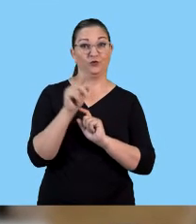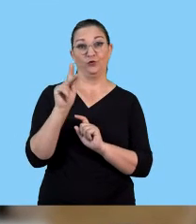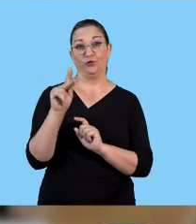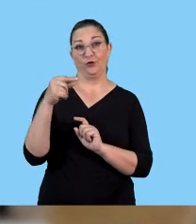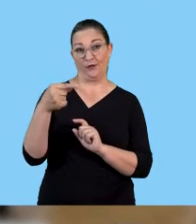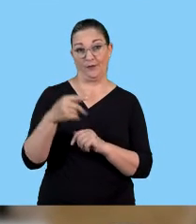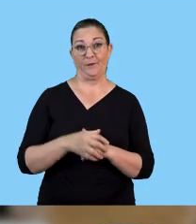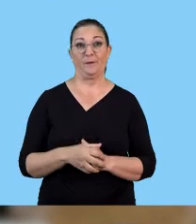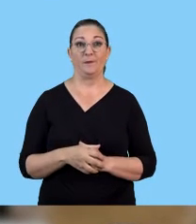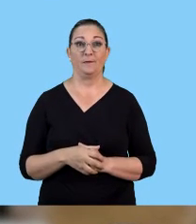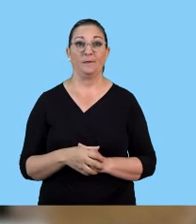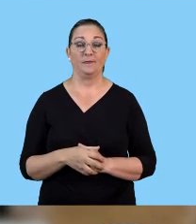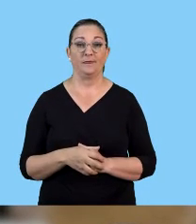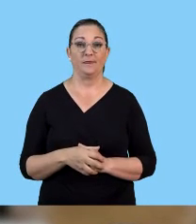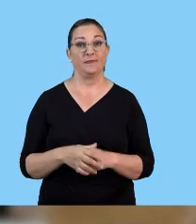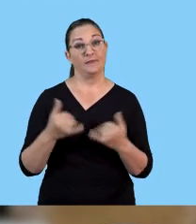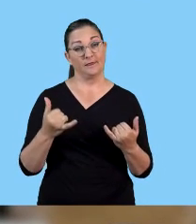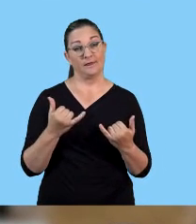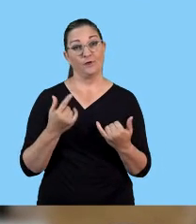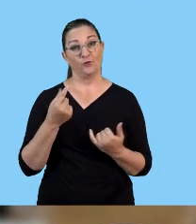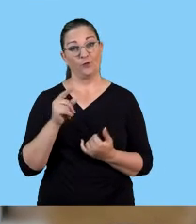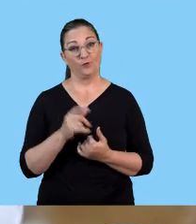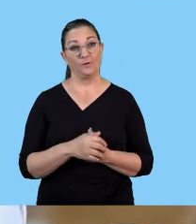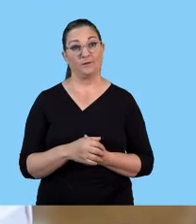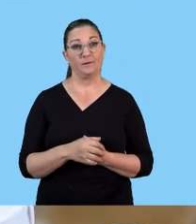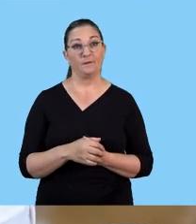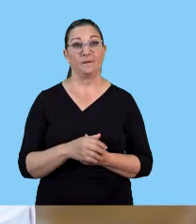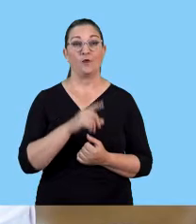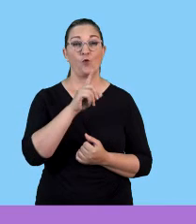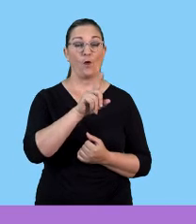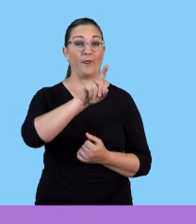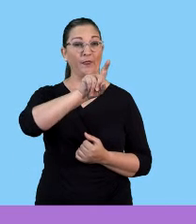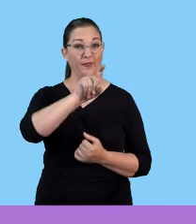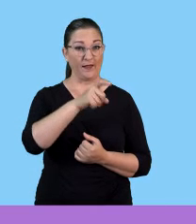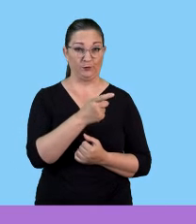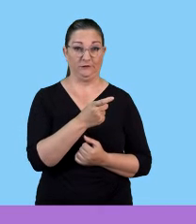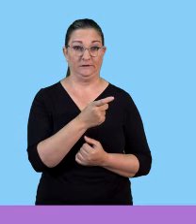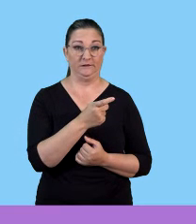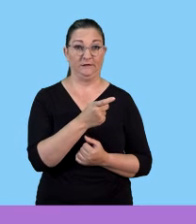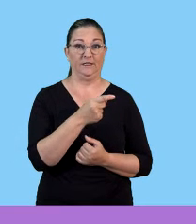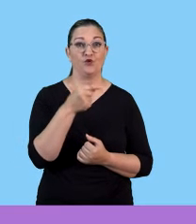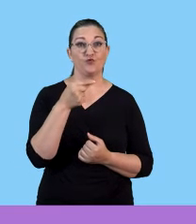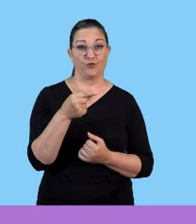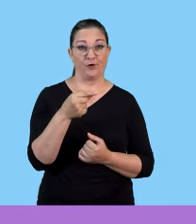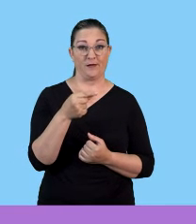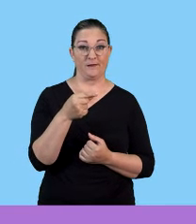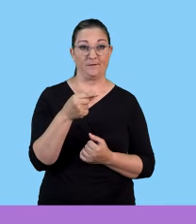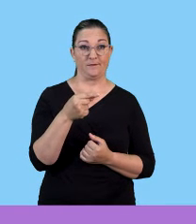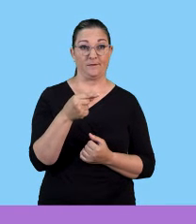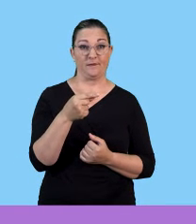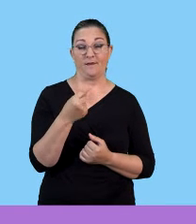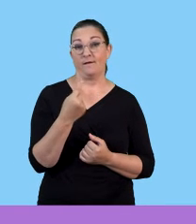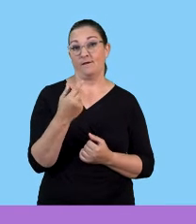first thing we've got to do. Always do the conversions first, right? So in this case, there are 1,000